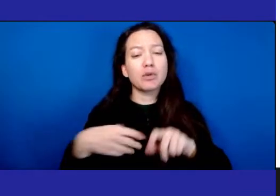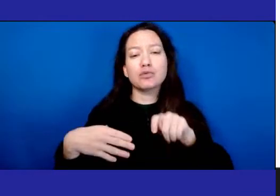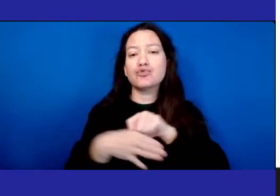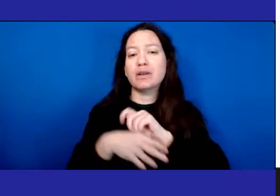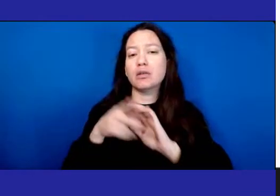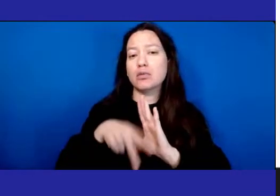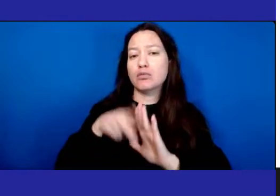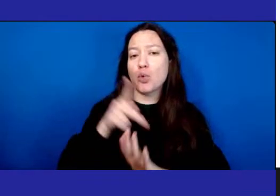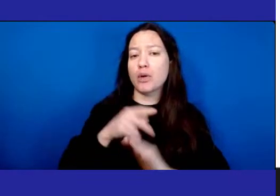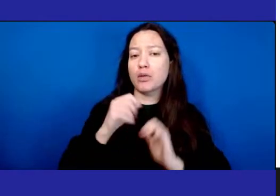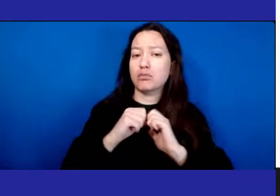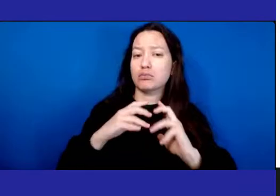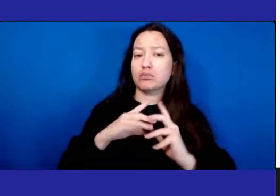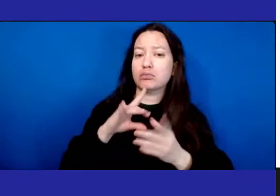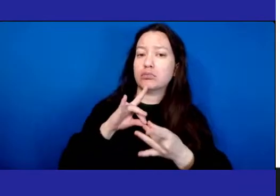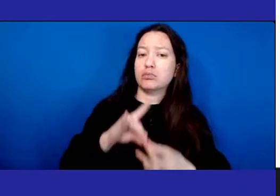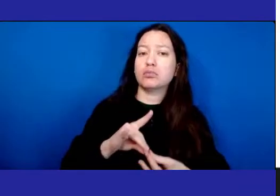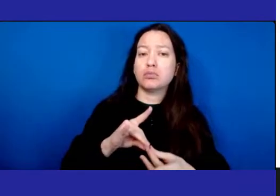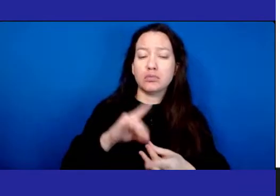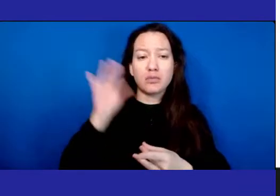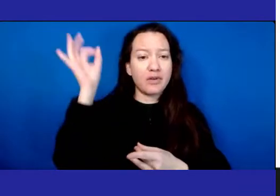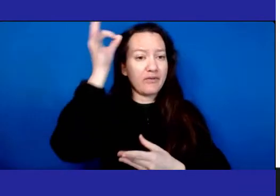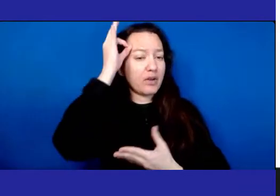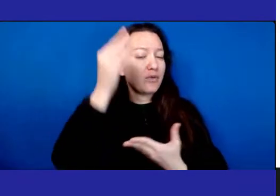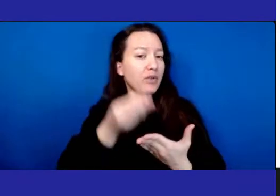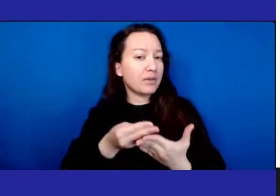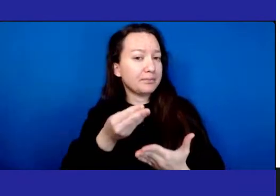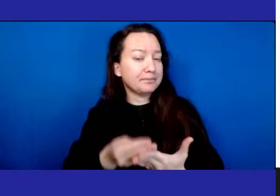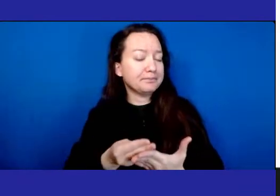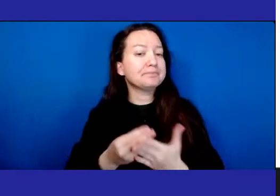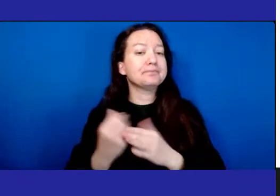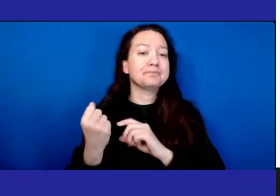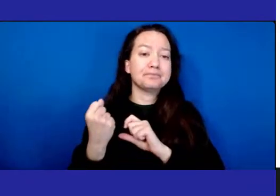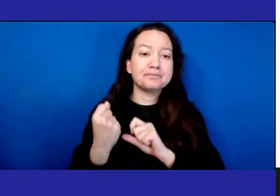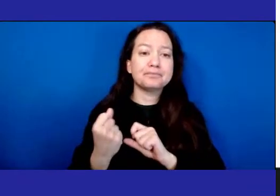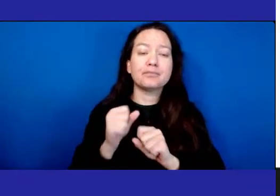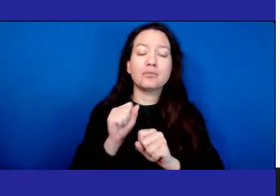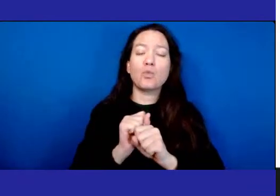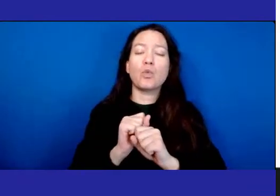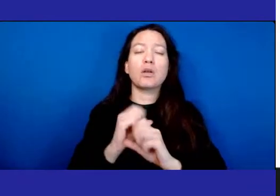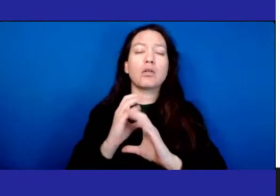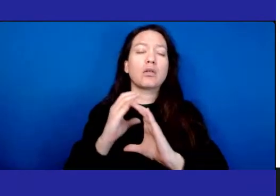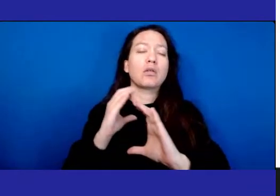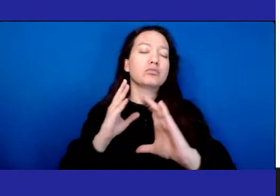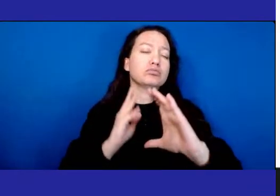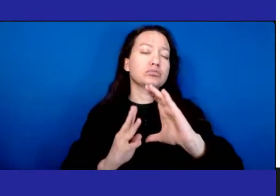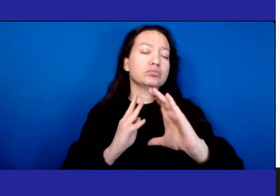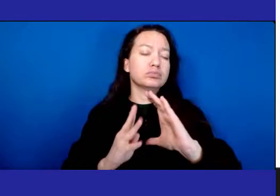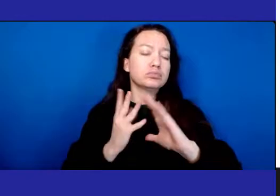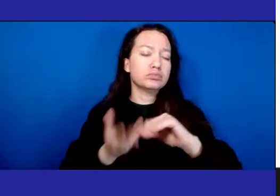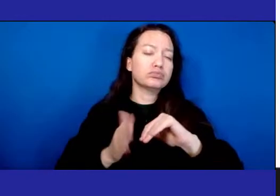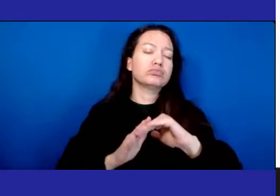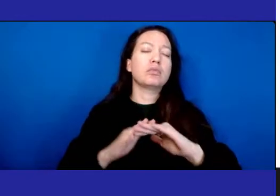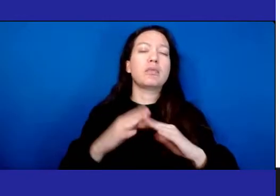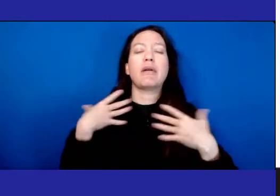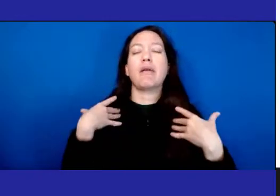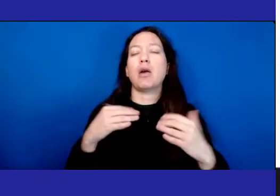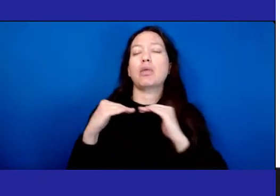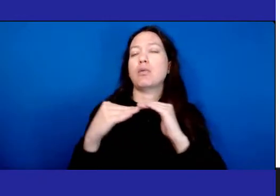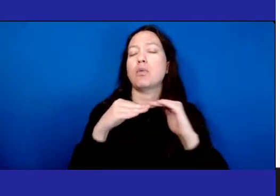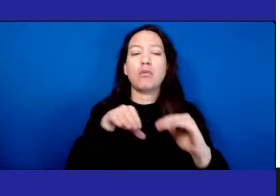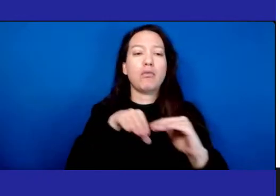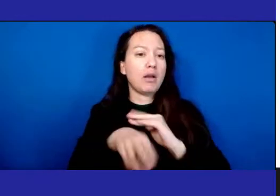with associated federal funding, strengthens workforce pipeline, advances health equity and access to